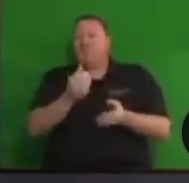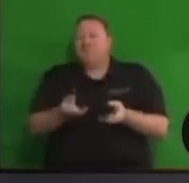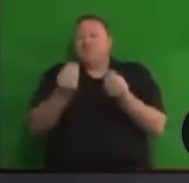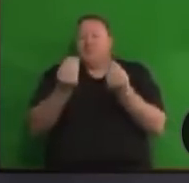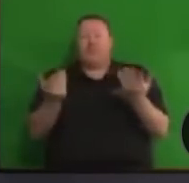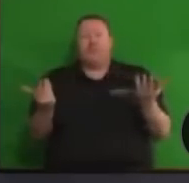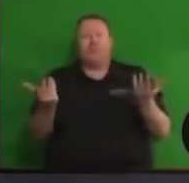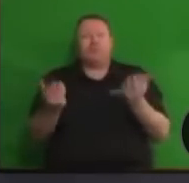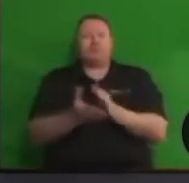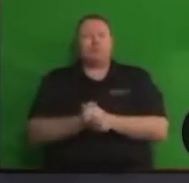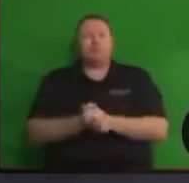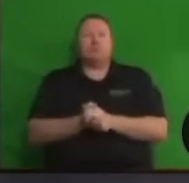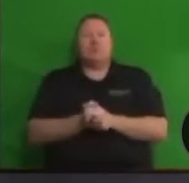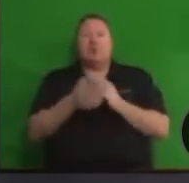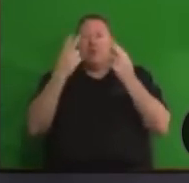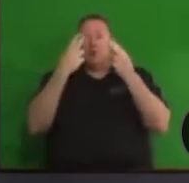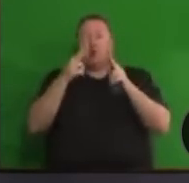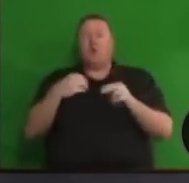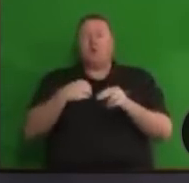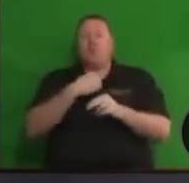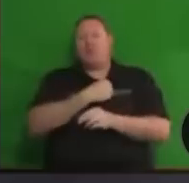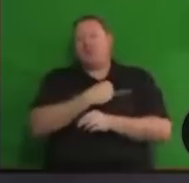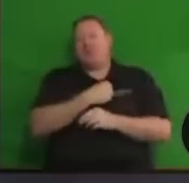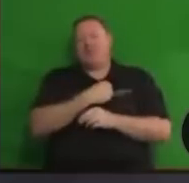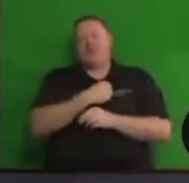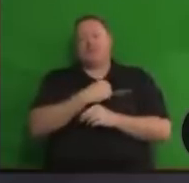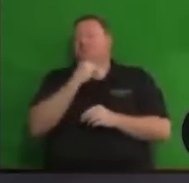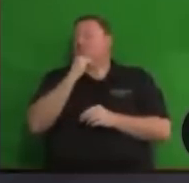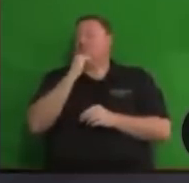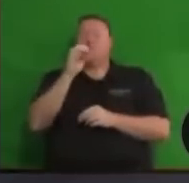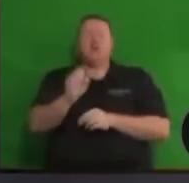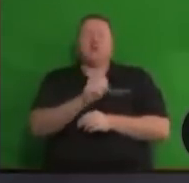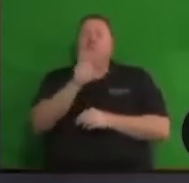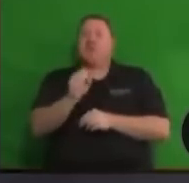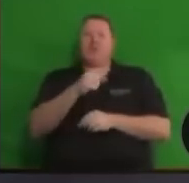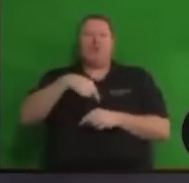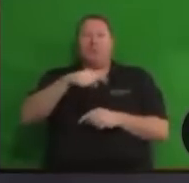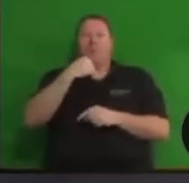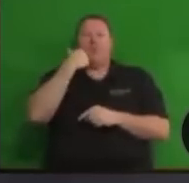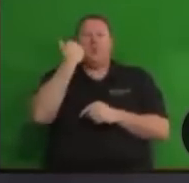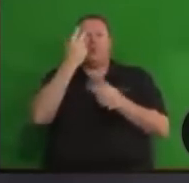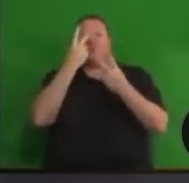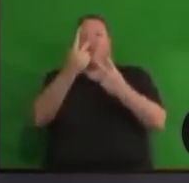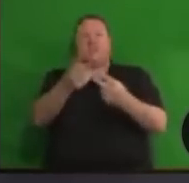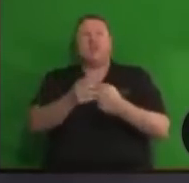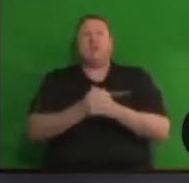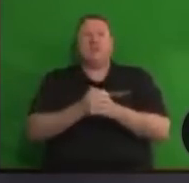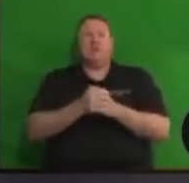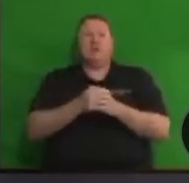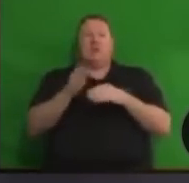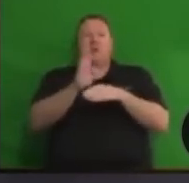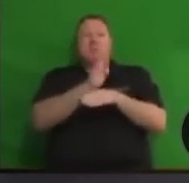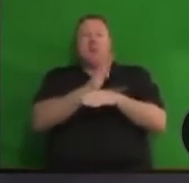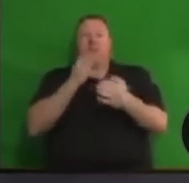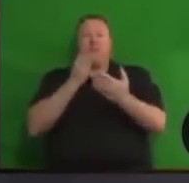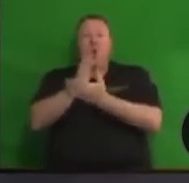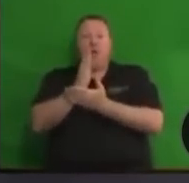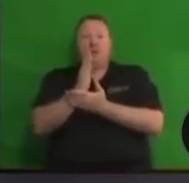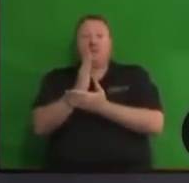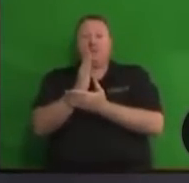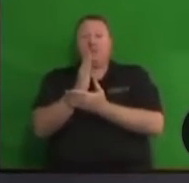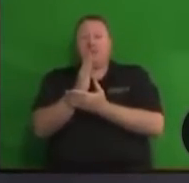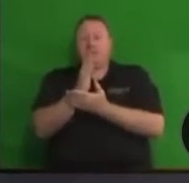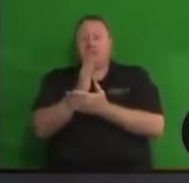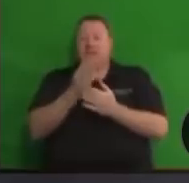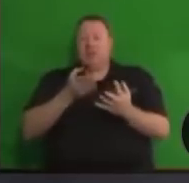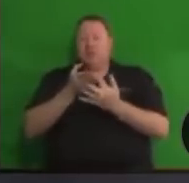today. Honourable members, this cannot be the South Africa we envision. Our Bill of Rights, hard won through the